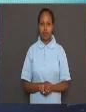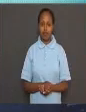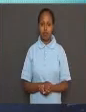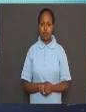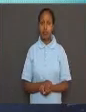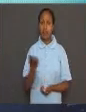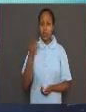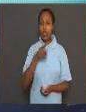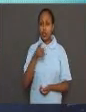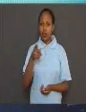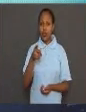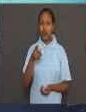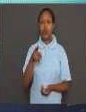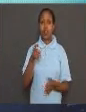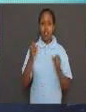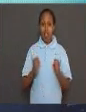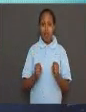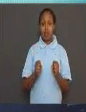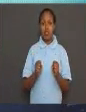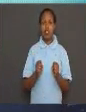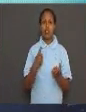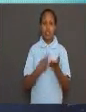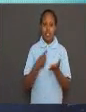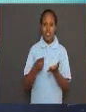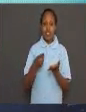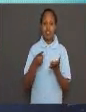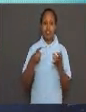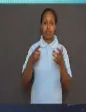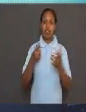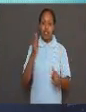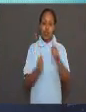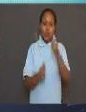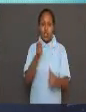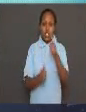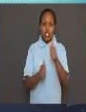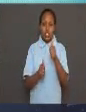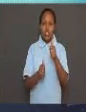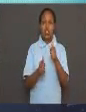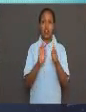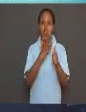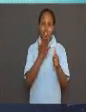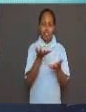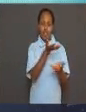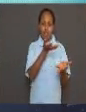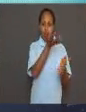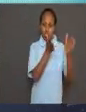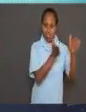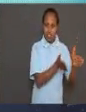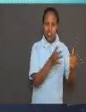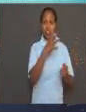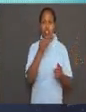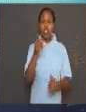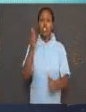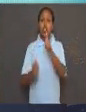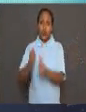Were you able to figure out which items float and